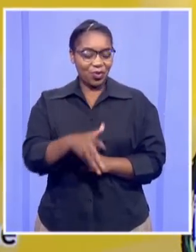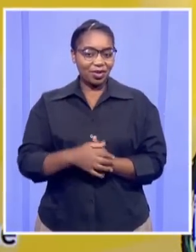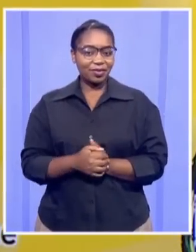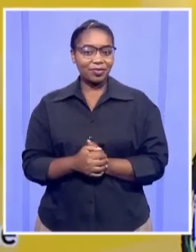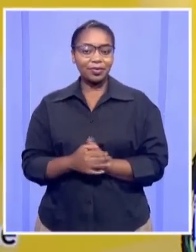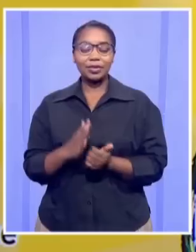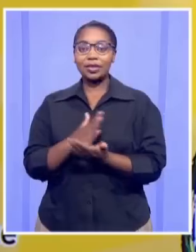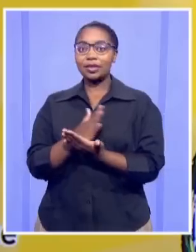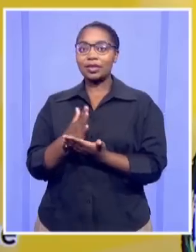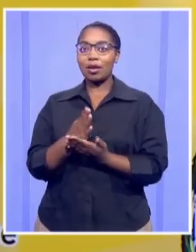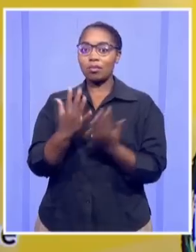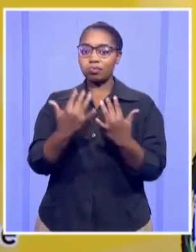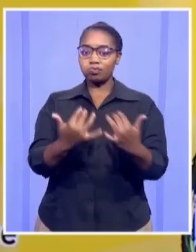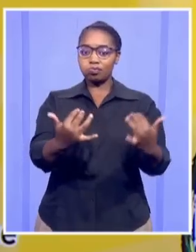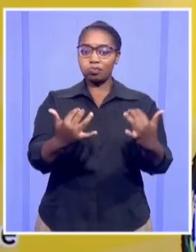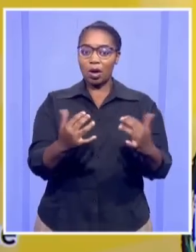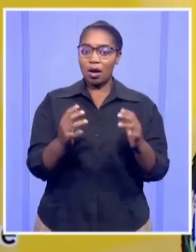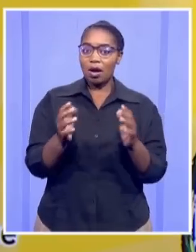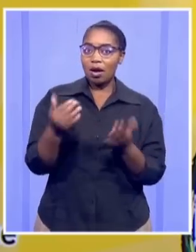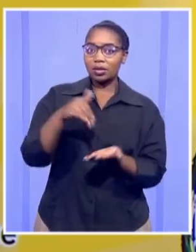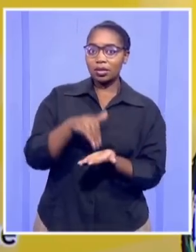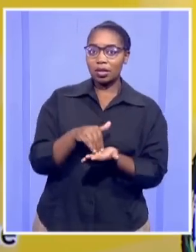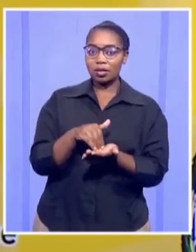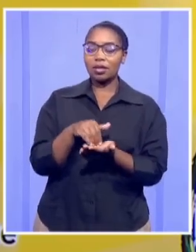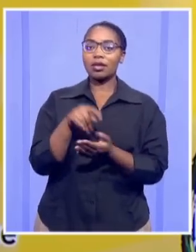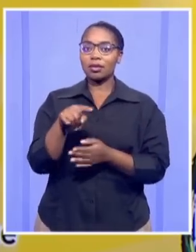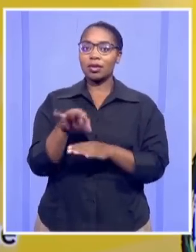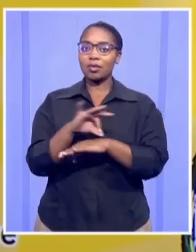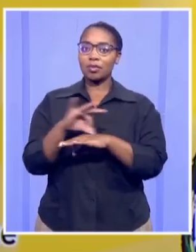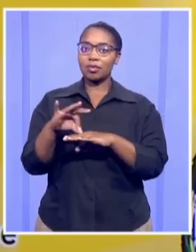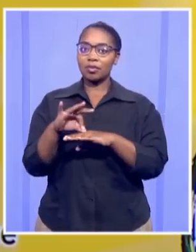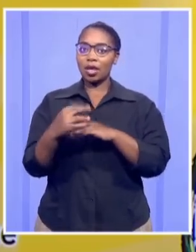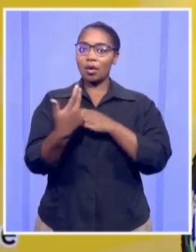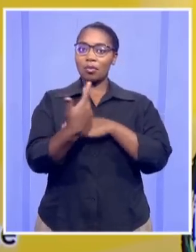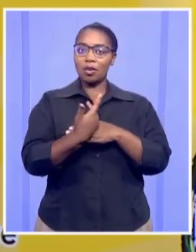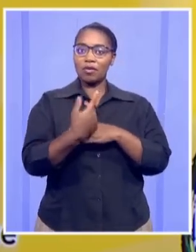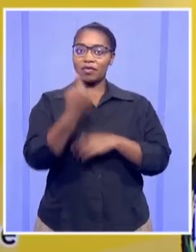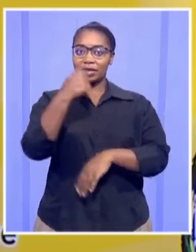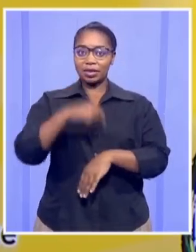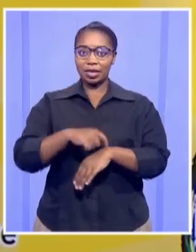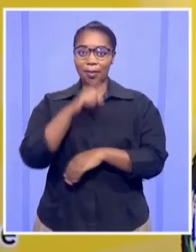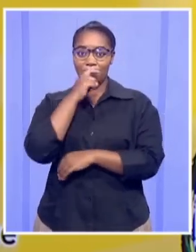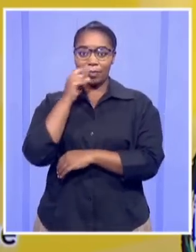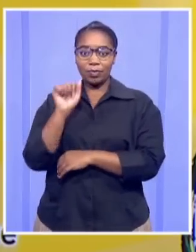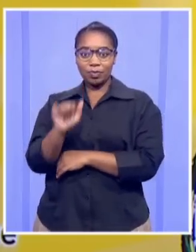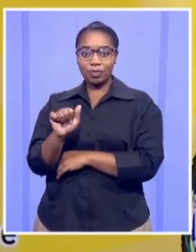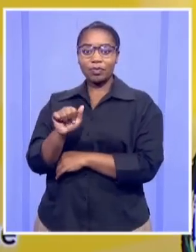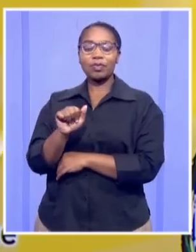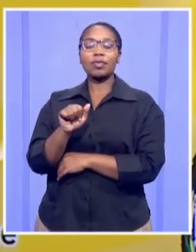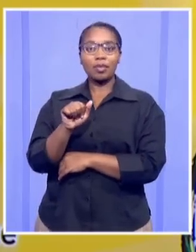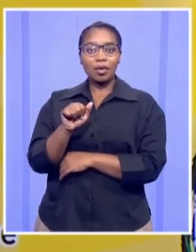time, my name is Pule Mabe. I'm the national spokesperson of the African National Congress, outgoing.